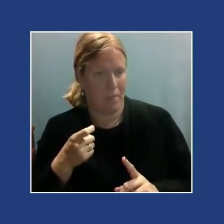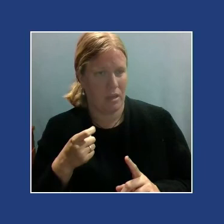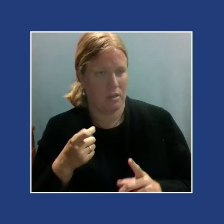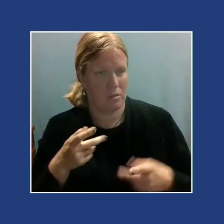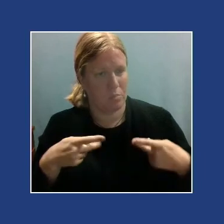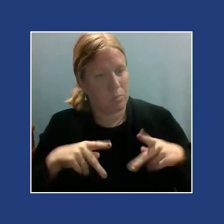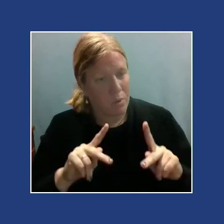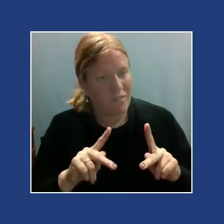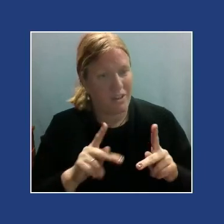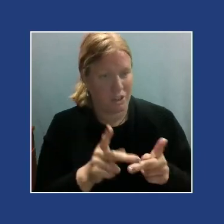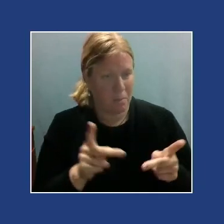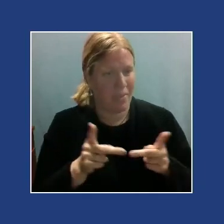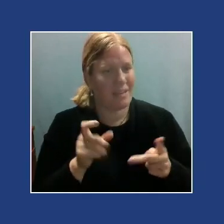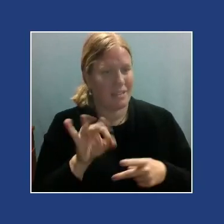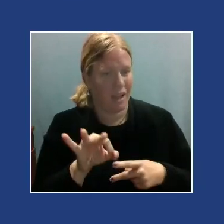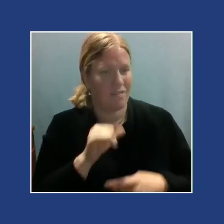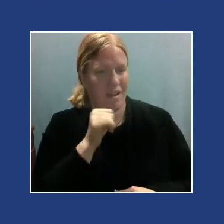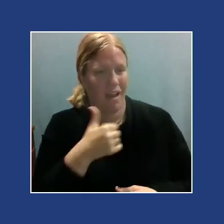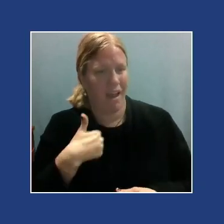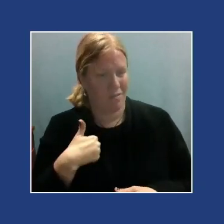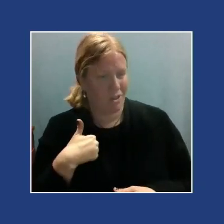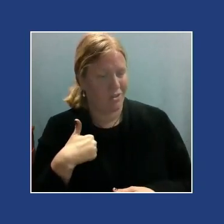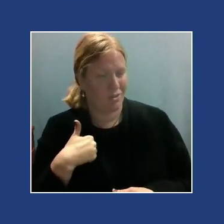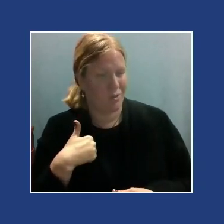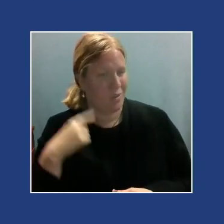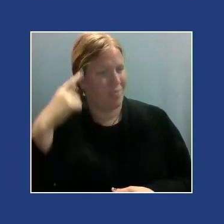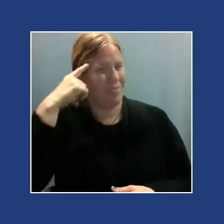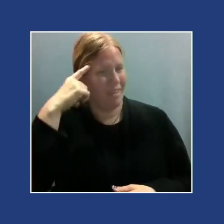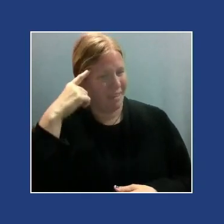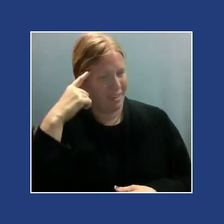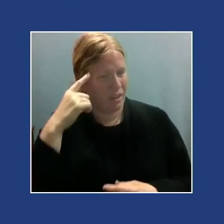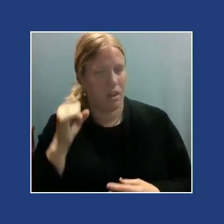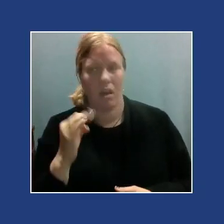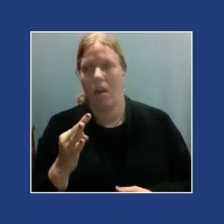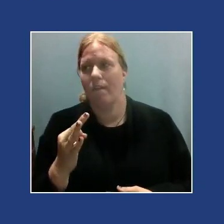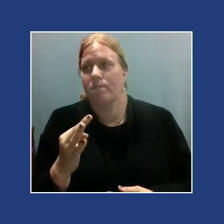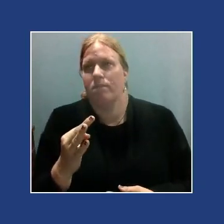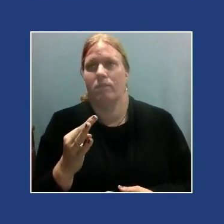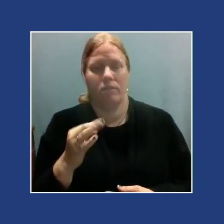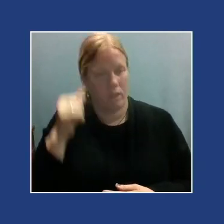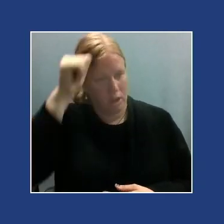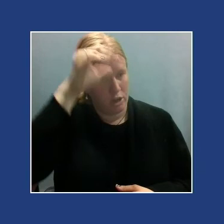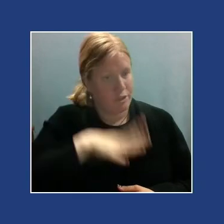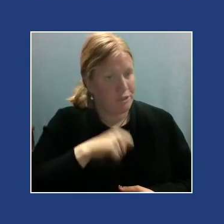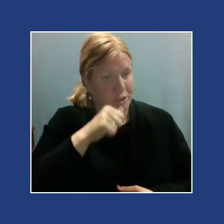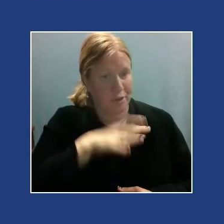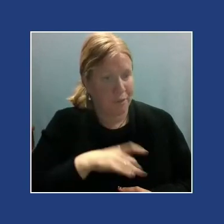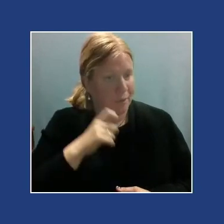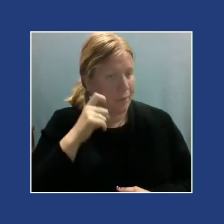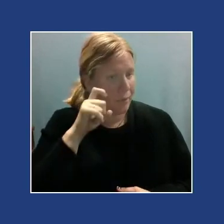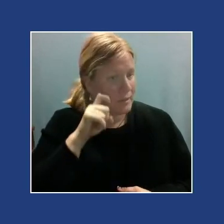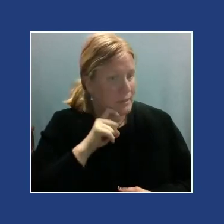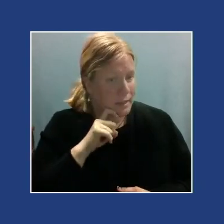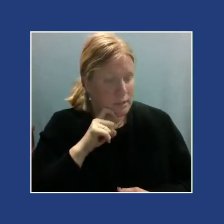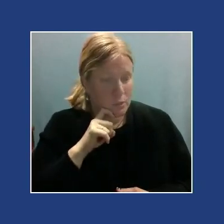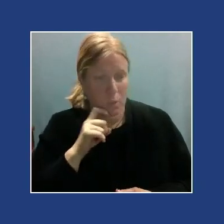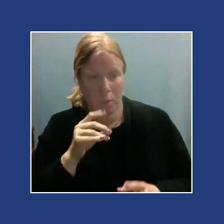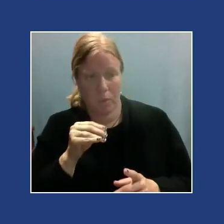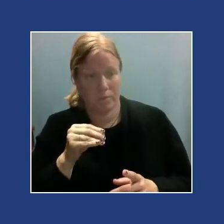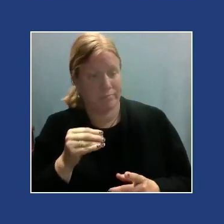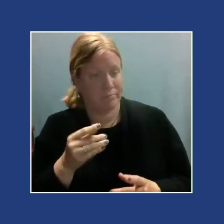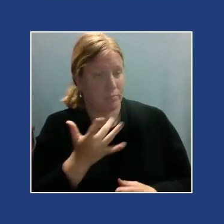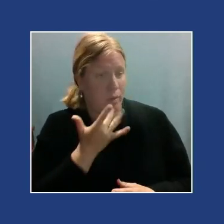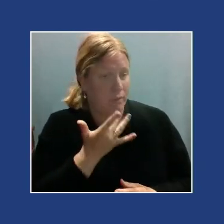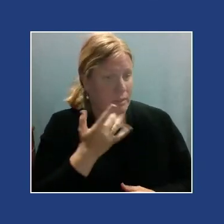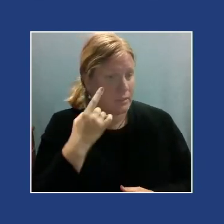cis-privileged place of not having had to think of gender and sexual orientation for many years of my life, I